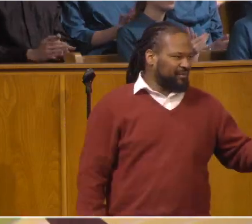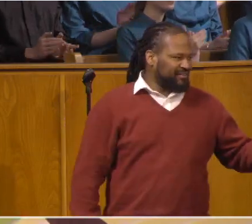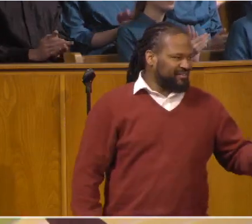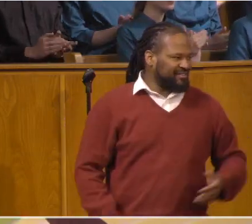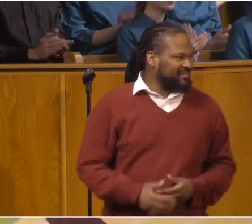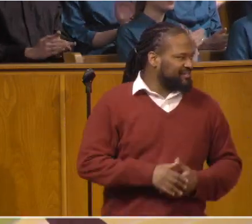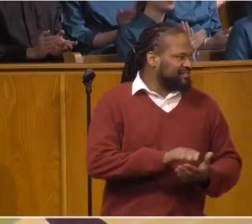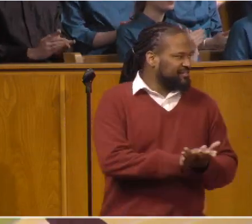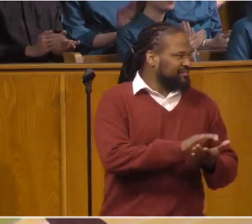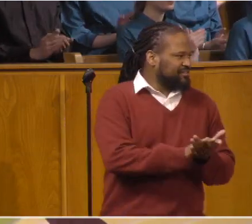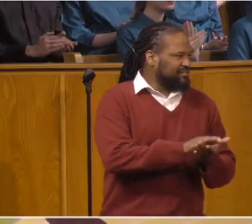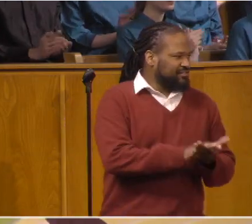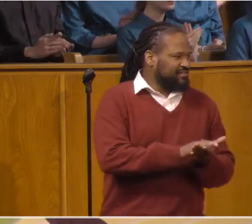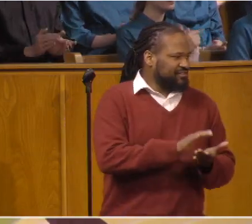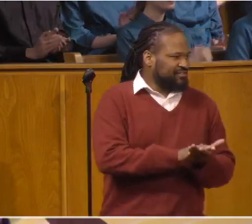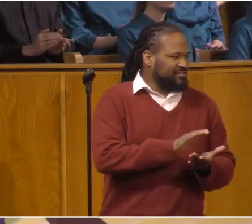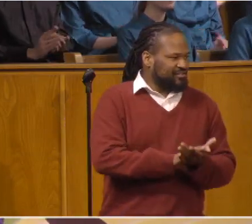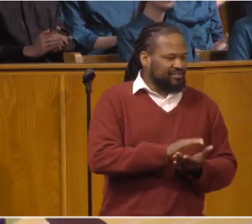Thank you, sir.